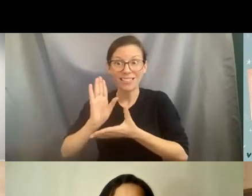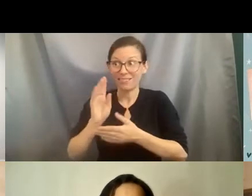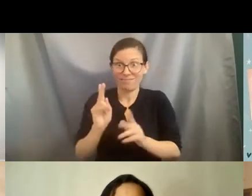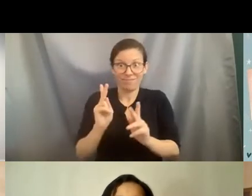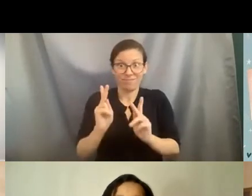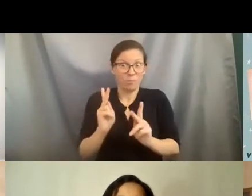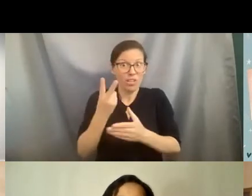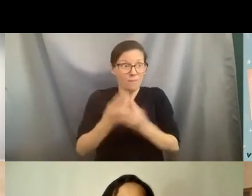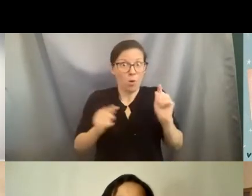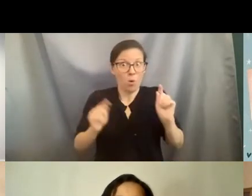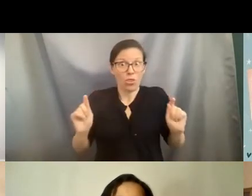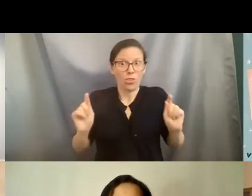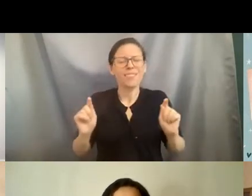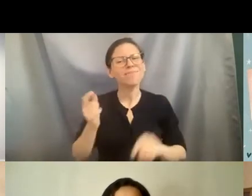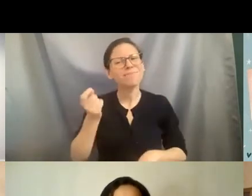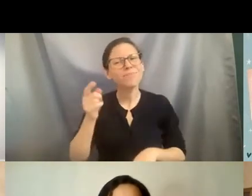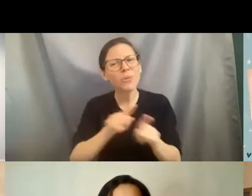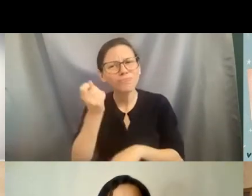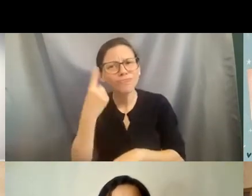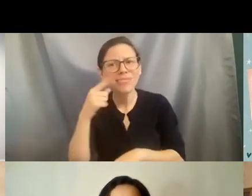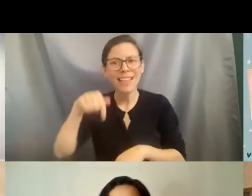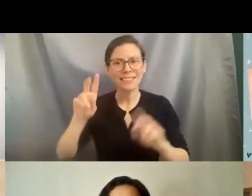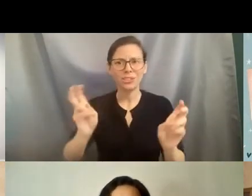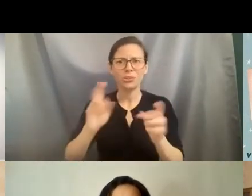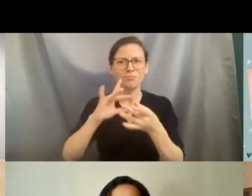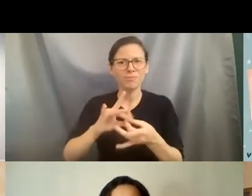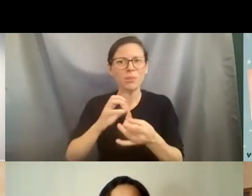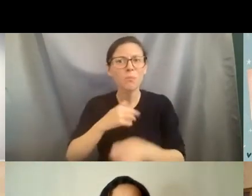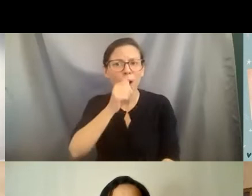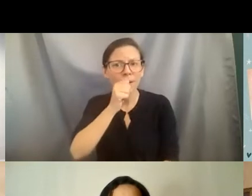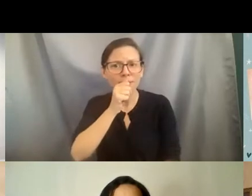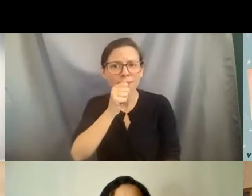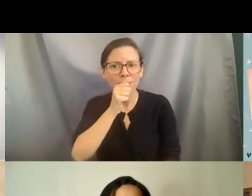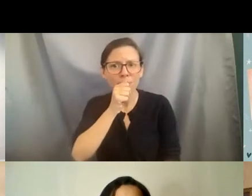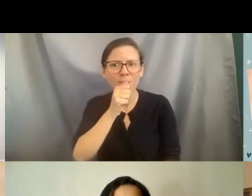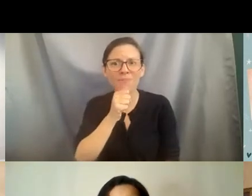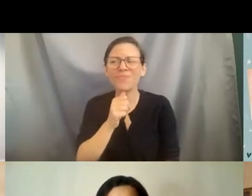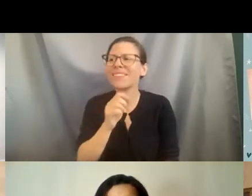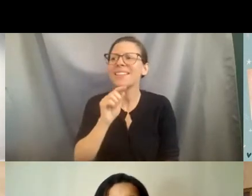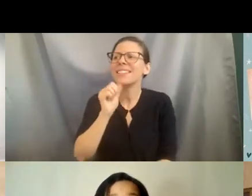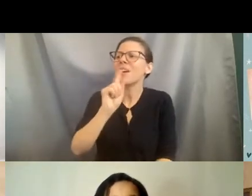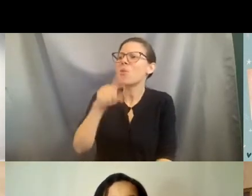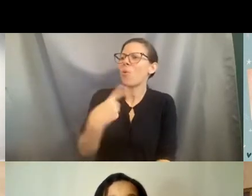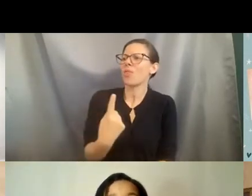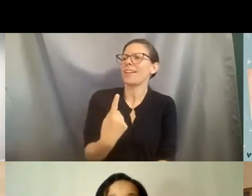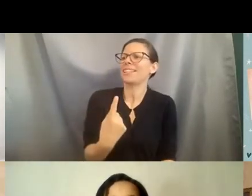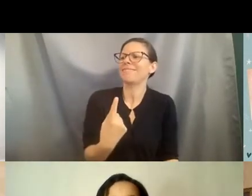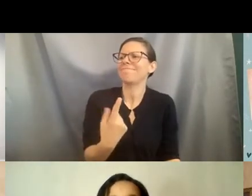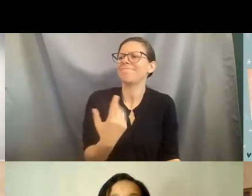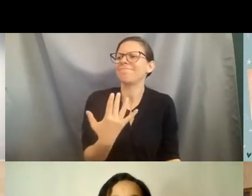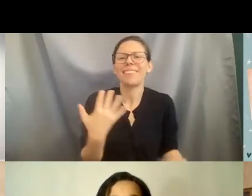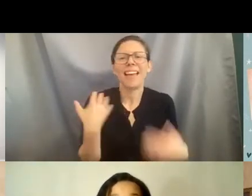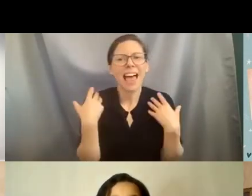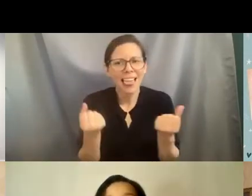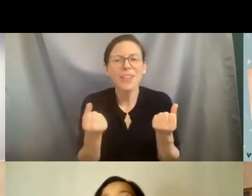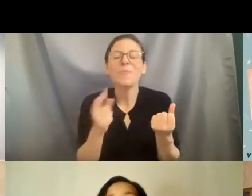privacy. This, as you all, the other panels talked about, you know, this goes beyond not just health. We're talking about the fundamental